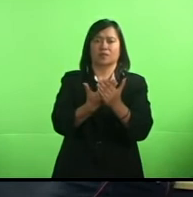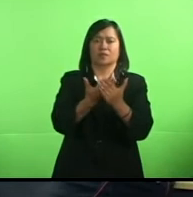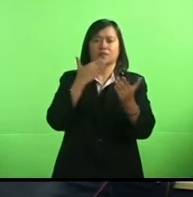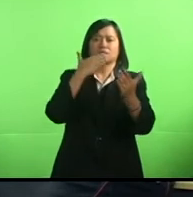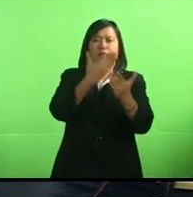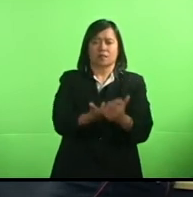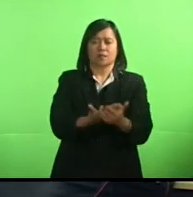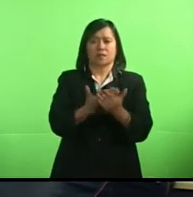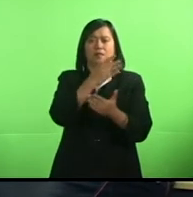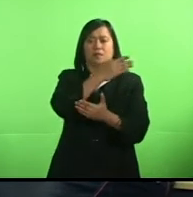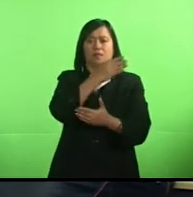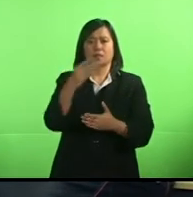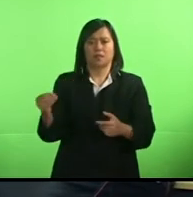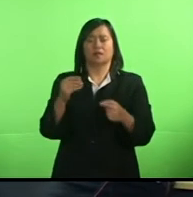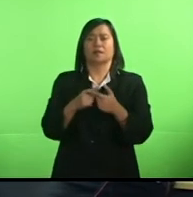well-substantiated